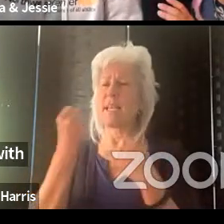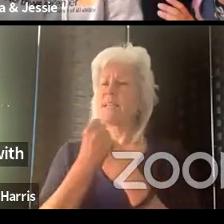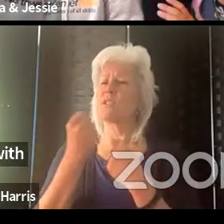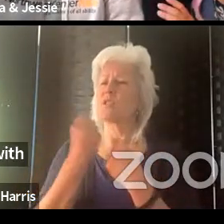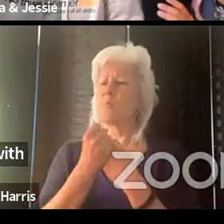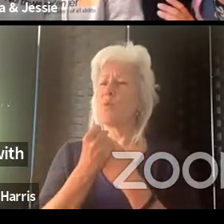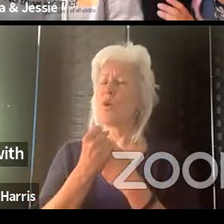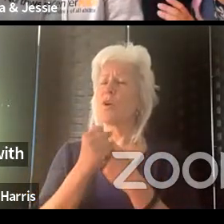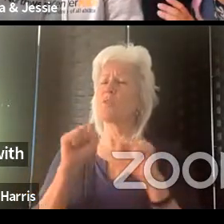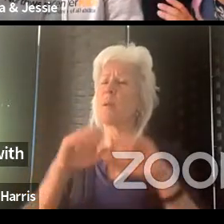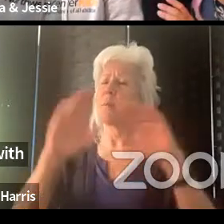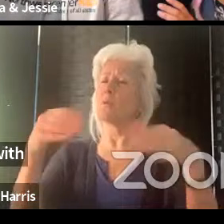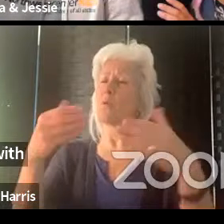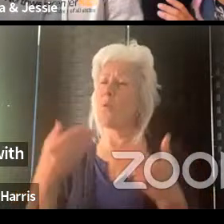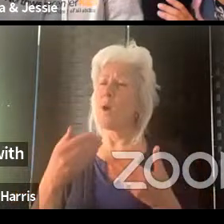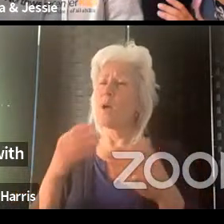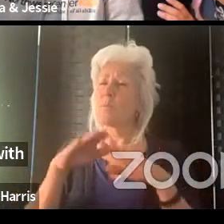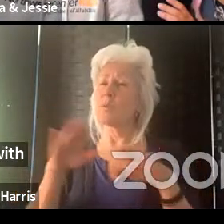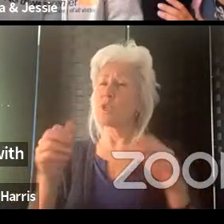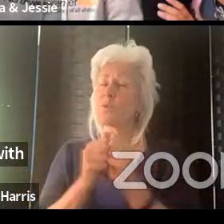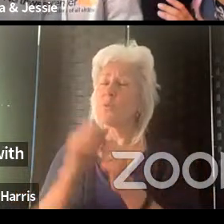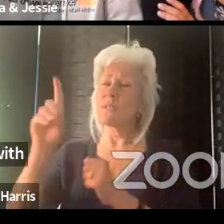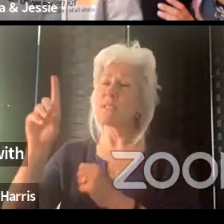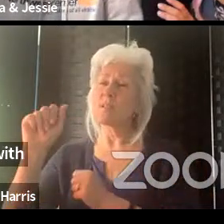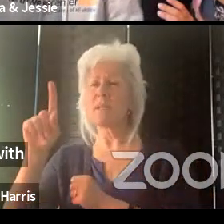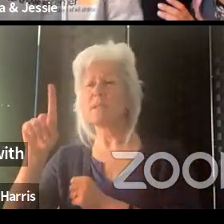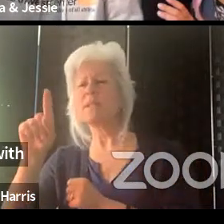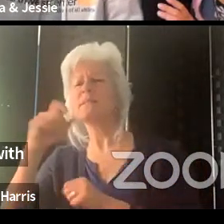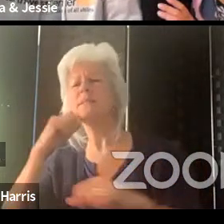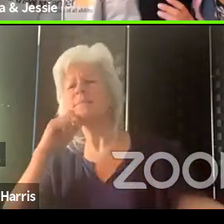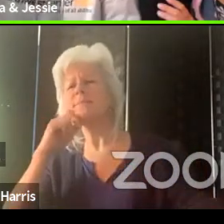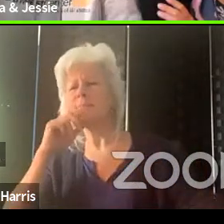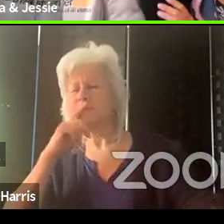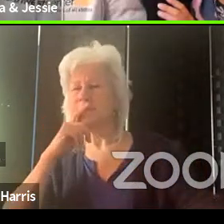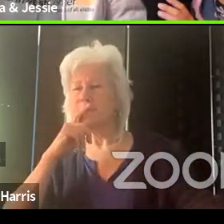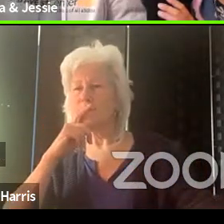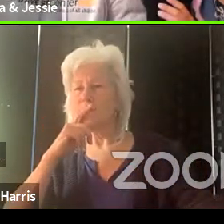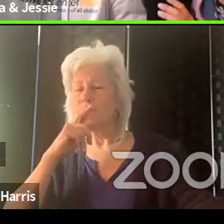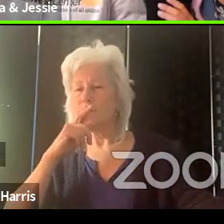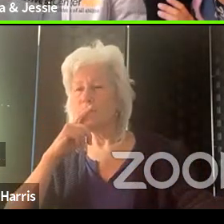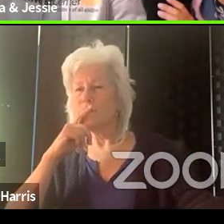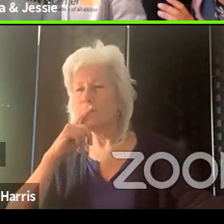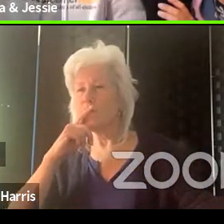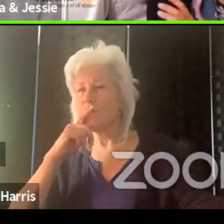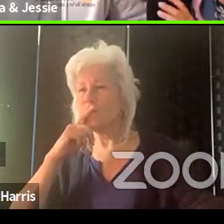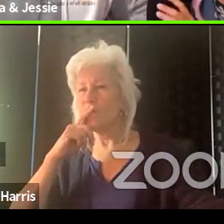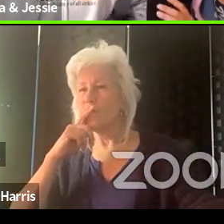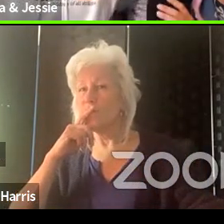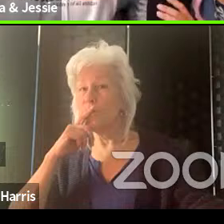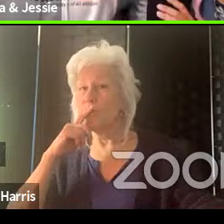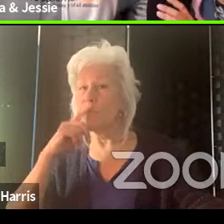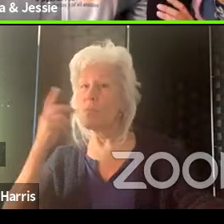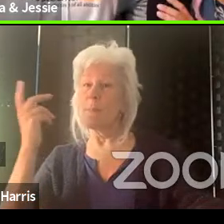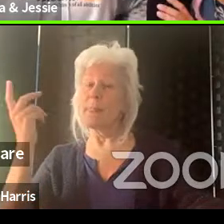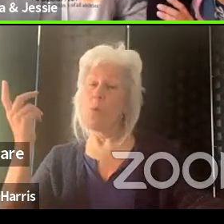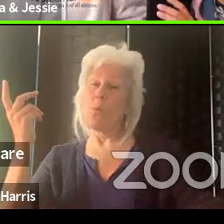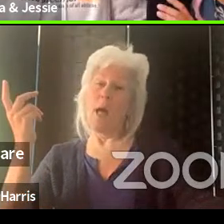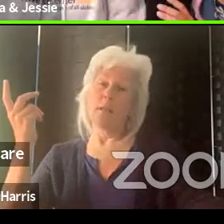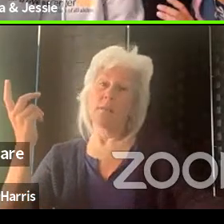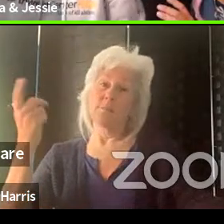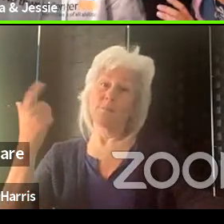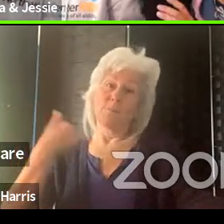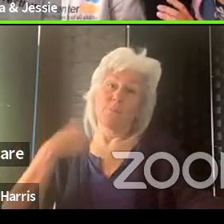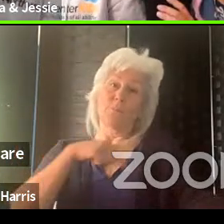to be able to welcome children with disabilities? Well, we as all teachers are here to